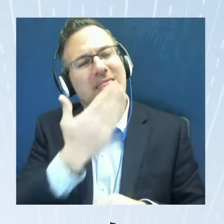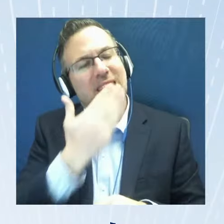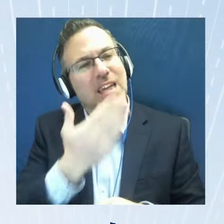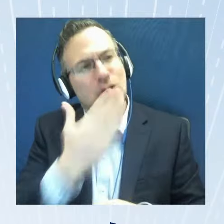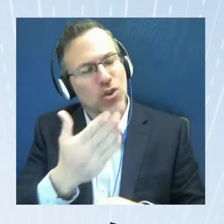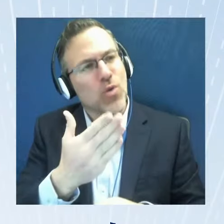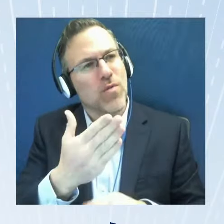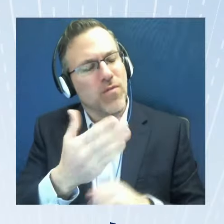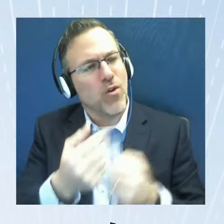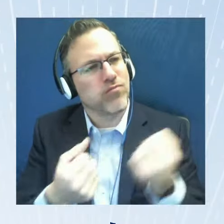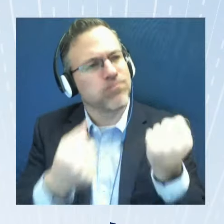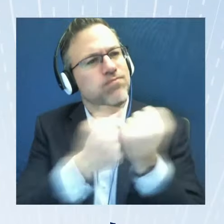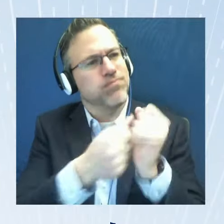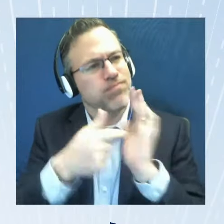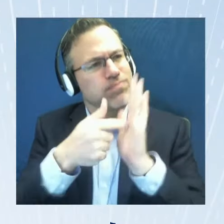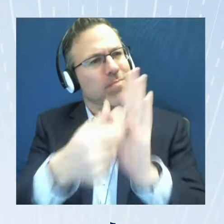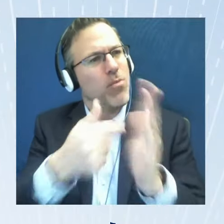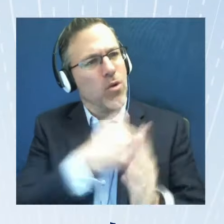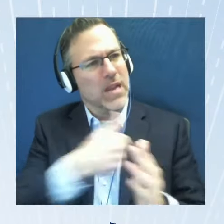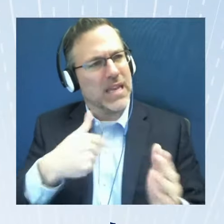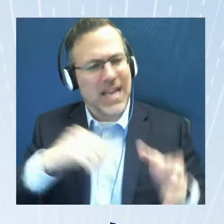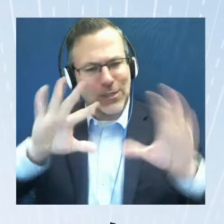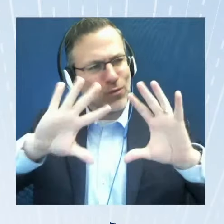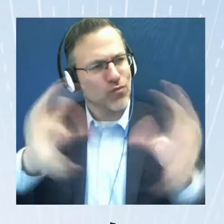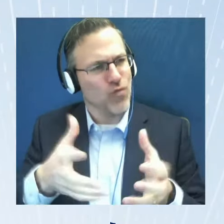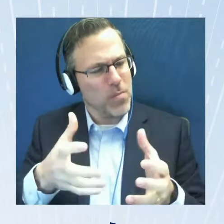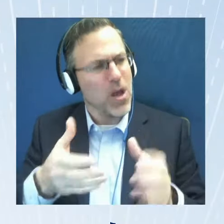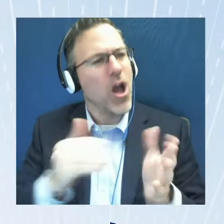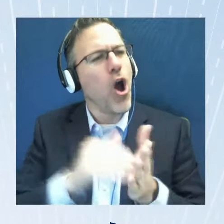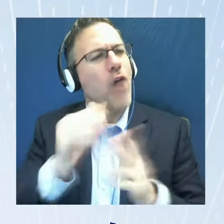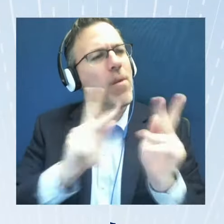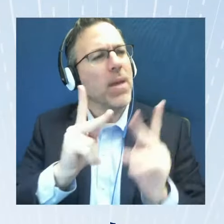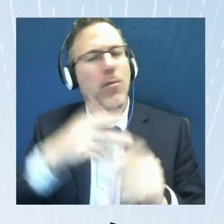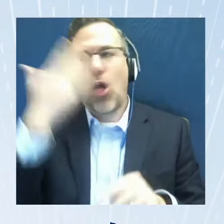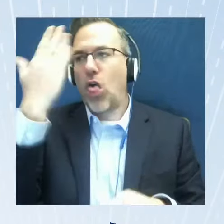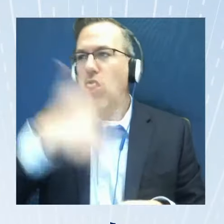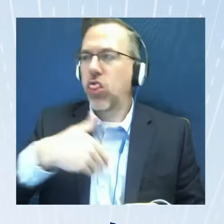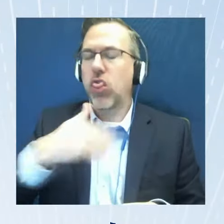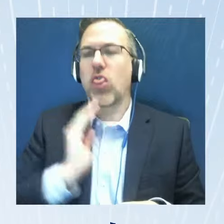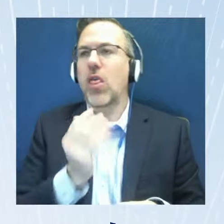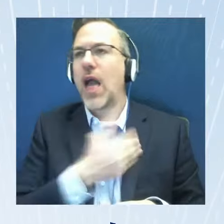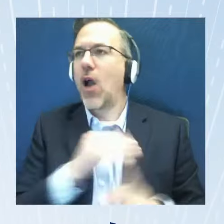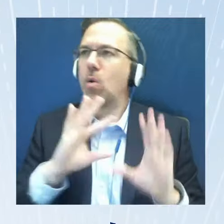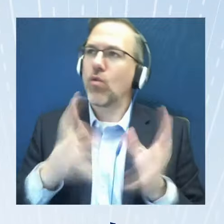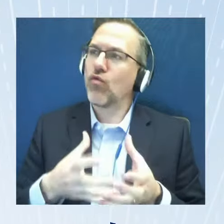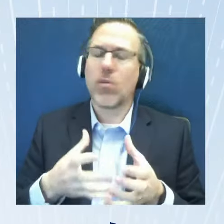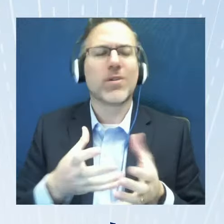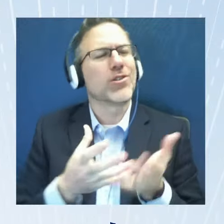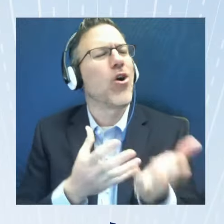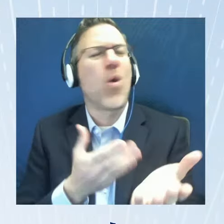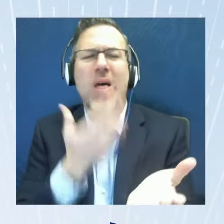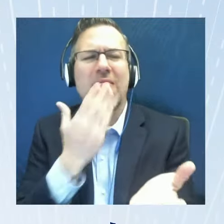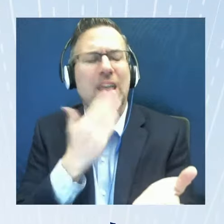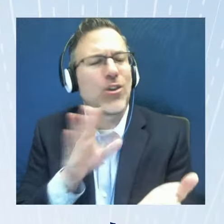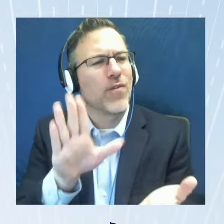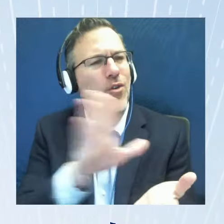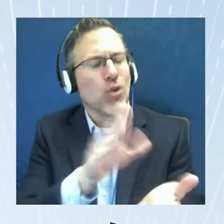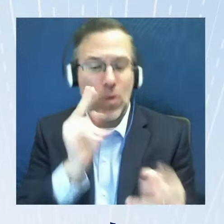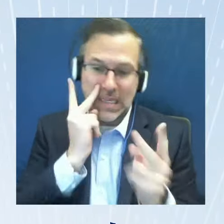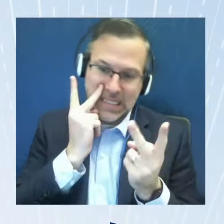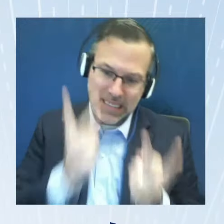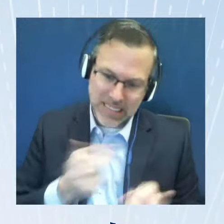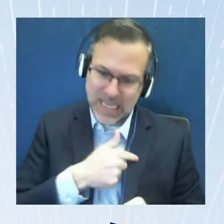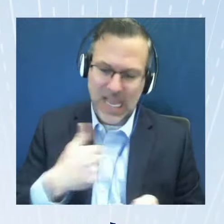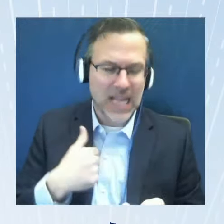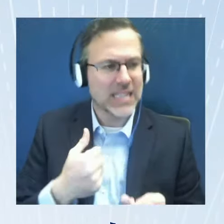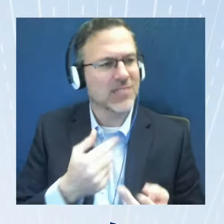are overlooked often. And so just the amount of appreciation that I have is significant. And so thank you so